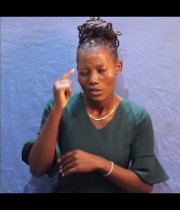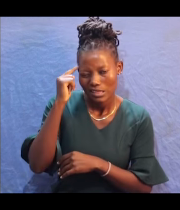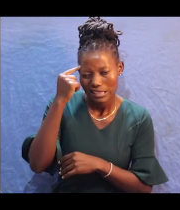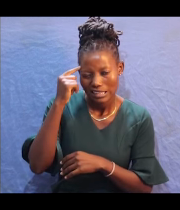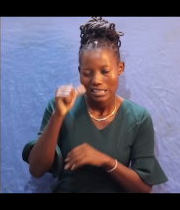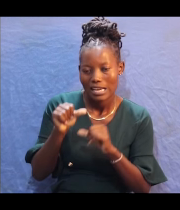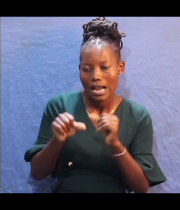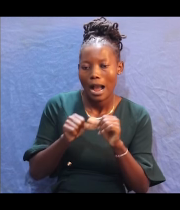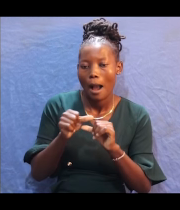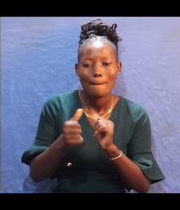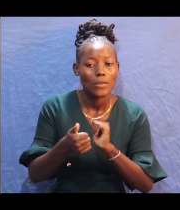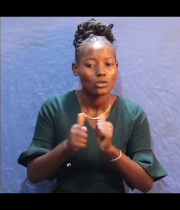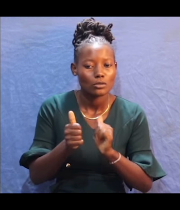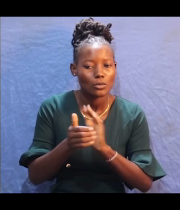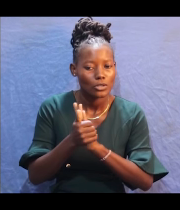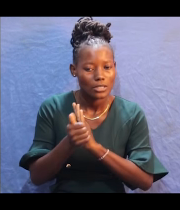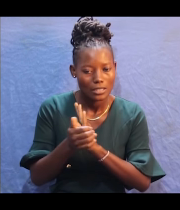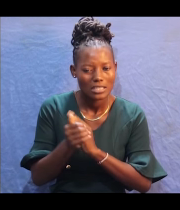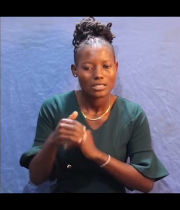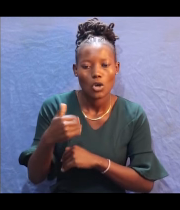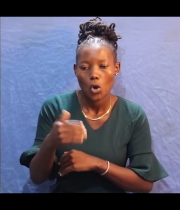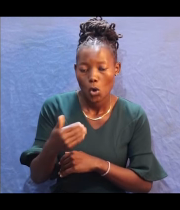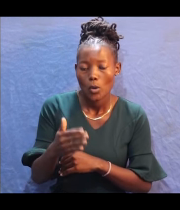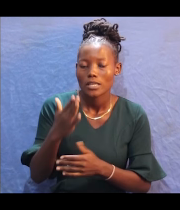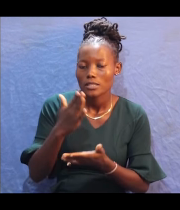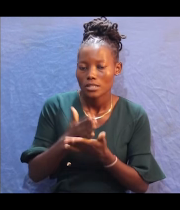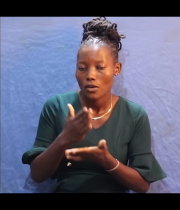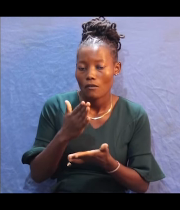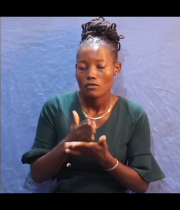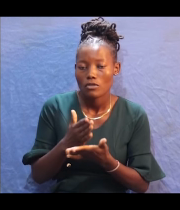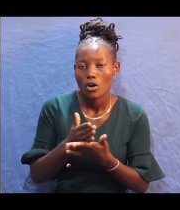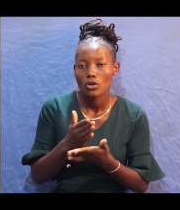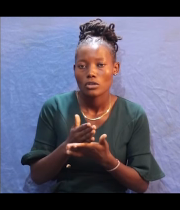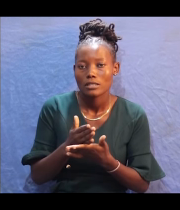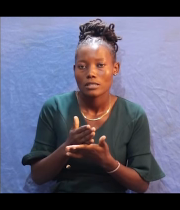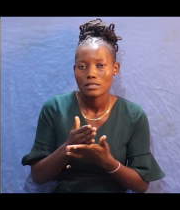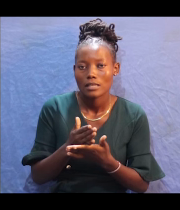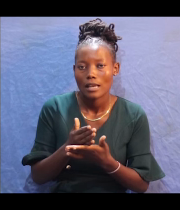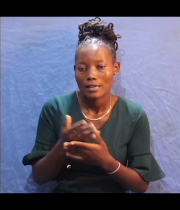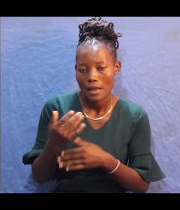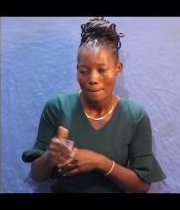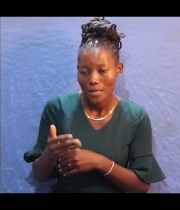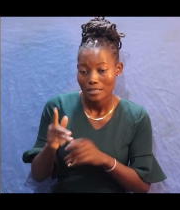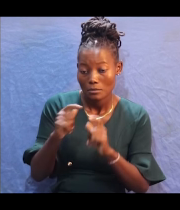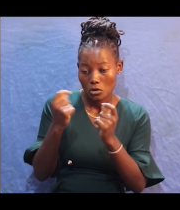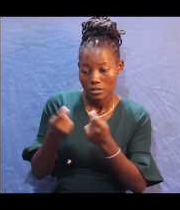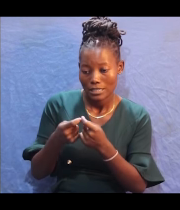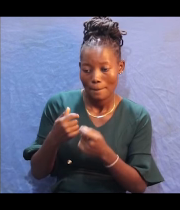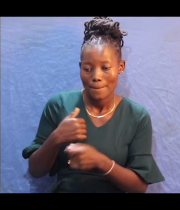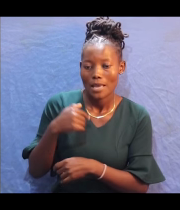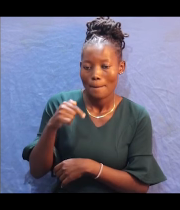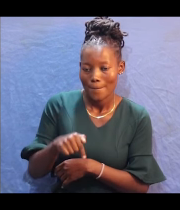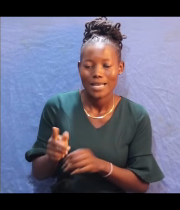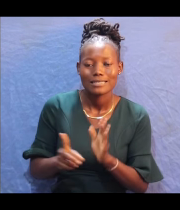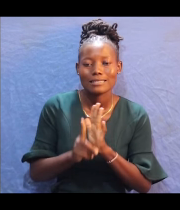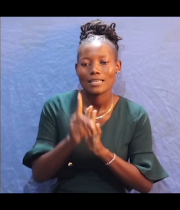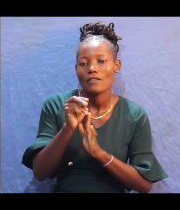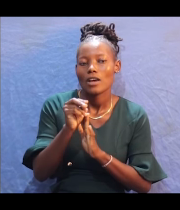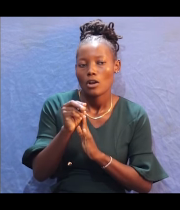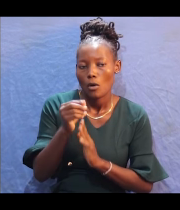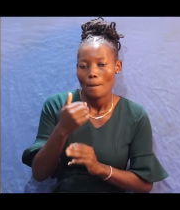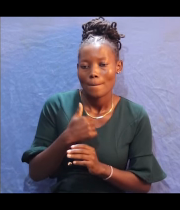about the sports skills always. Of course, if I'm on a basketball team, I have to develop my